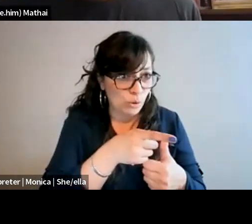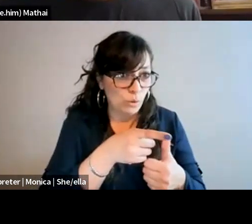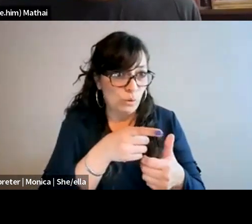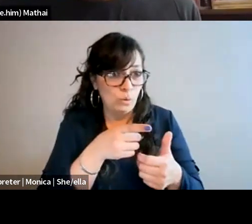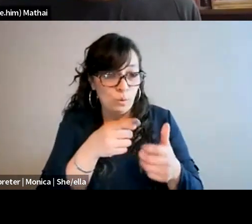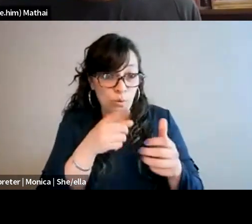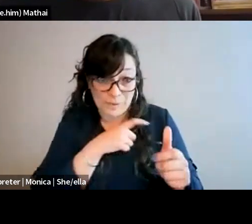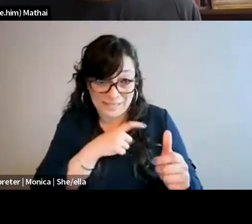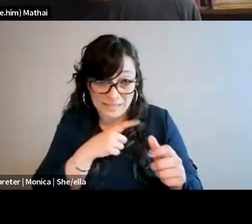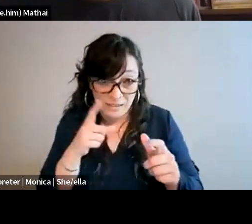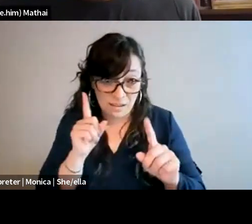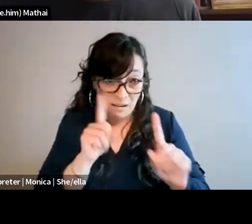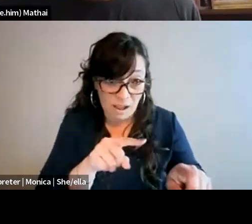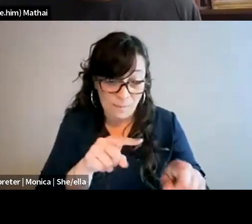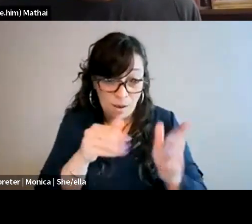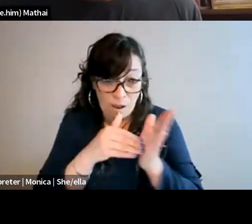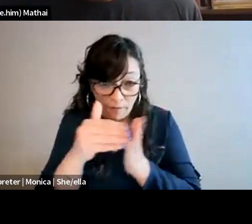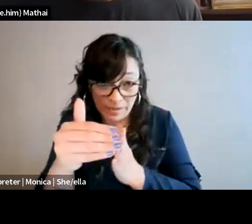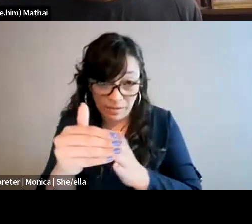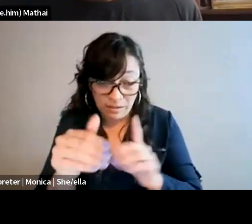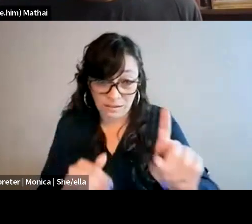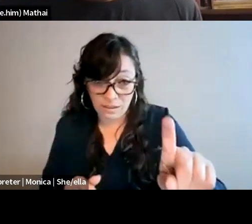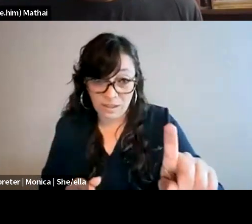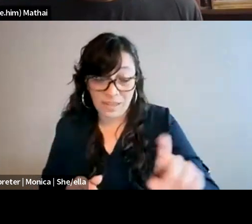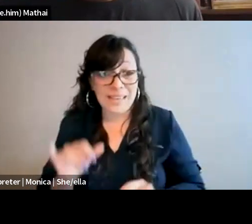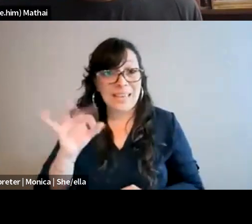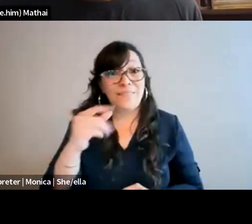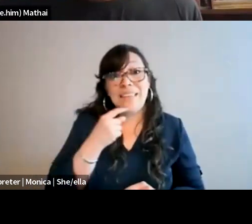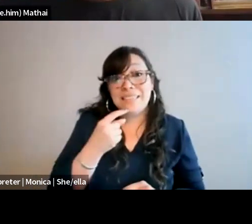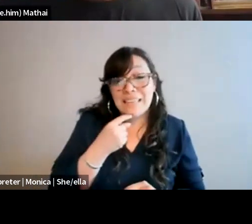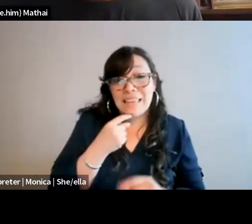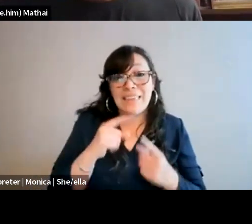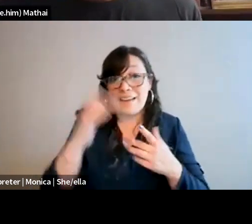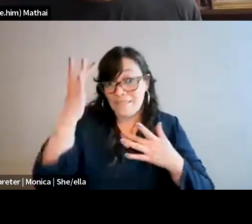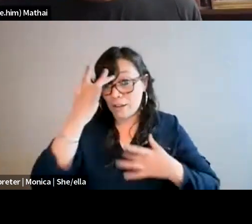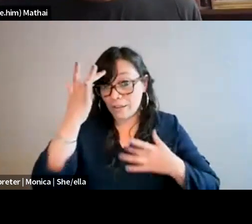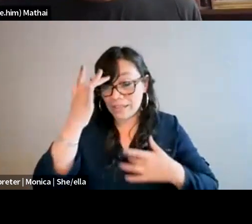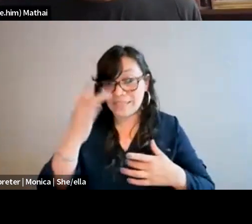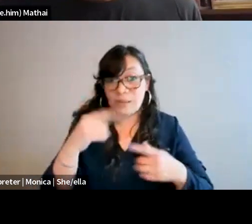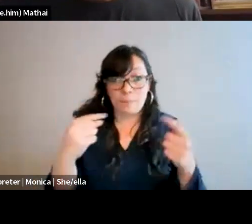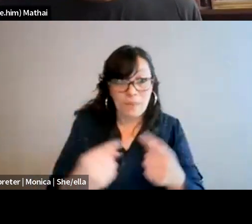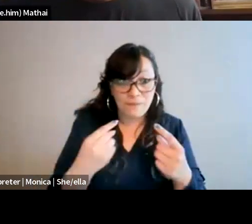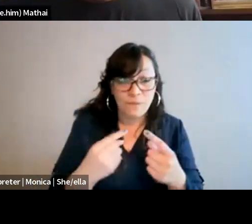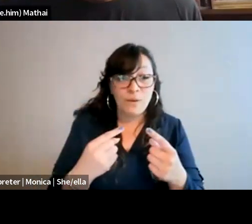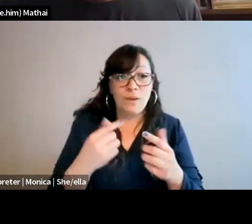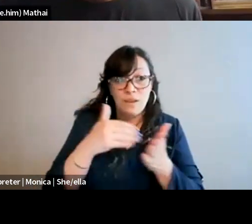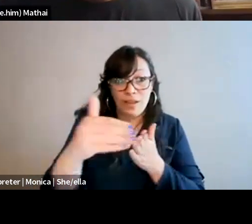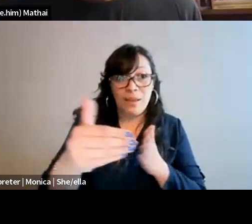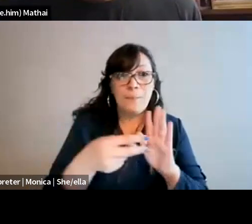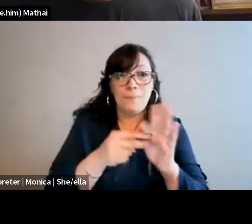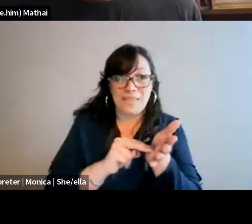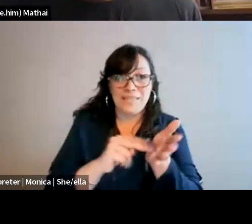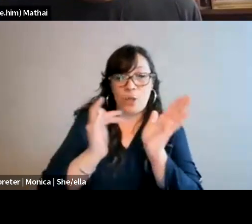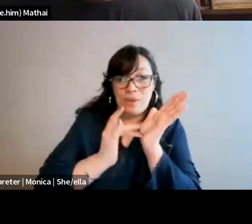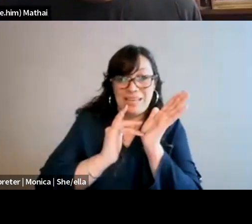often are you swept? Because if they are saying that they have illnesses or pain and injury, the chances are their medication is being